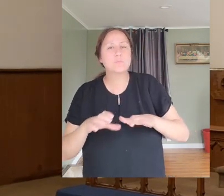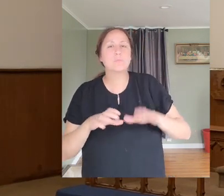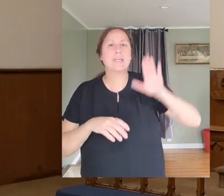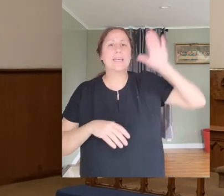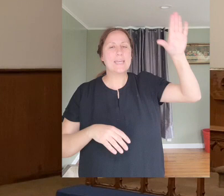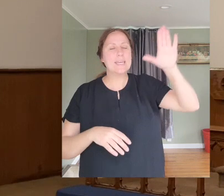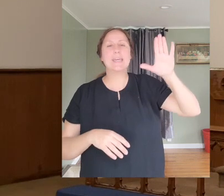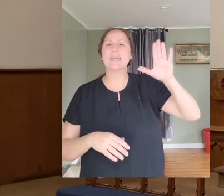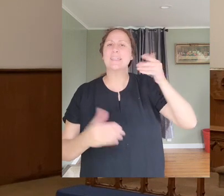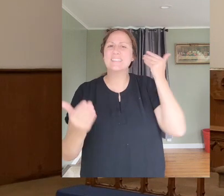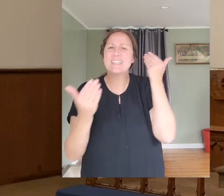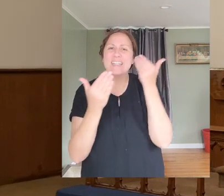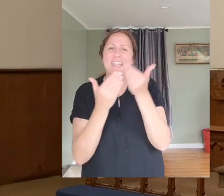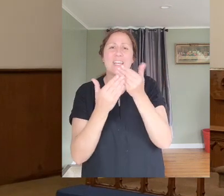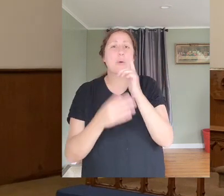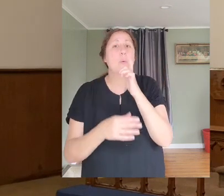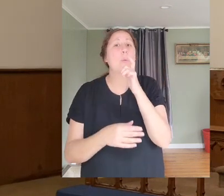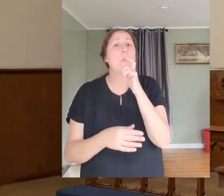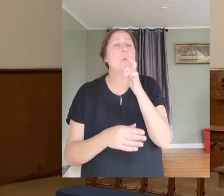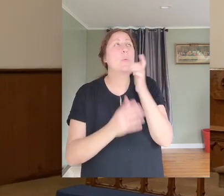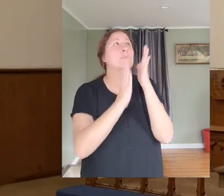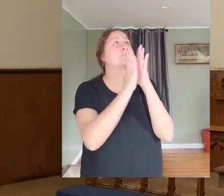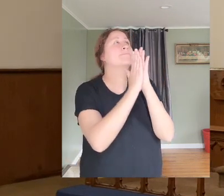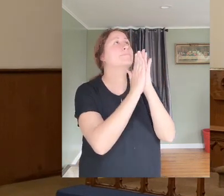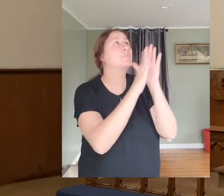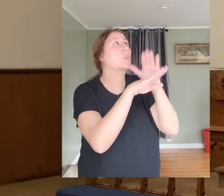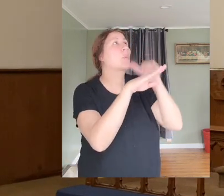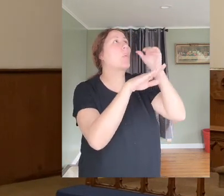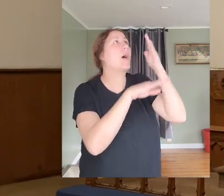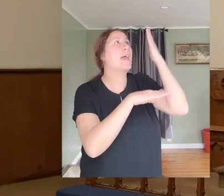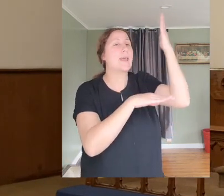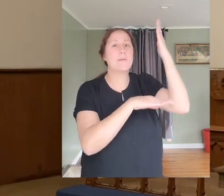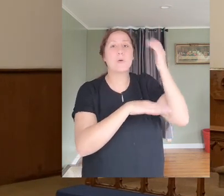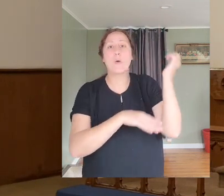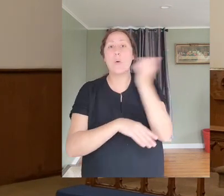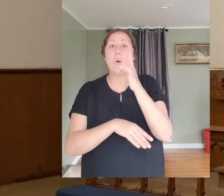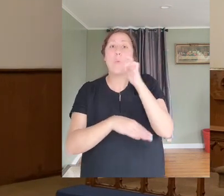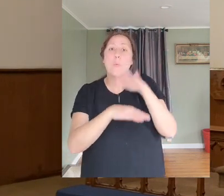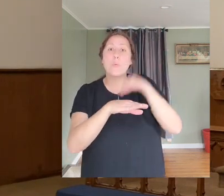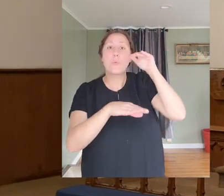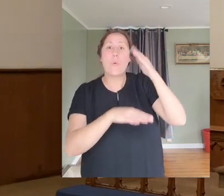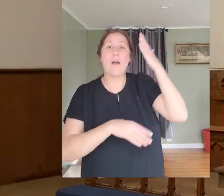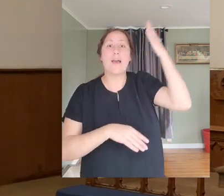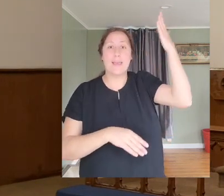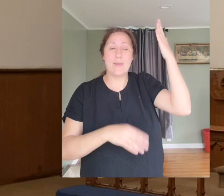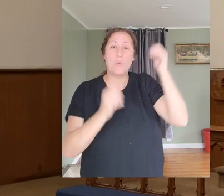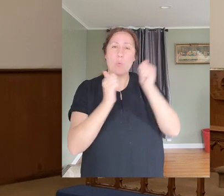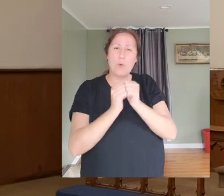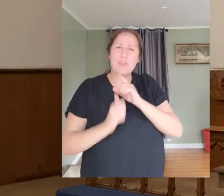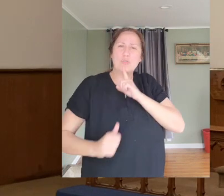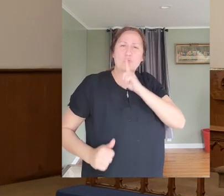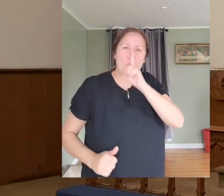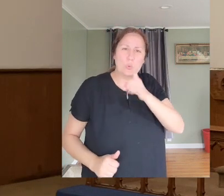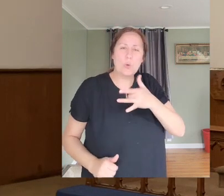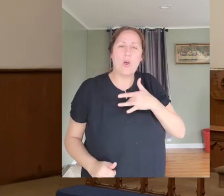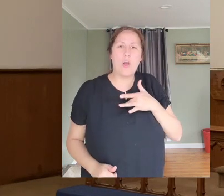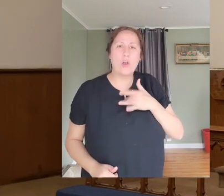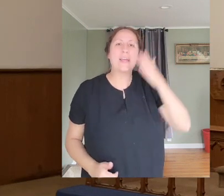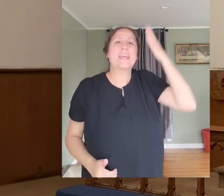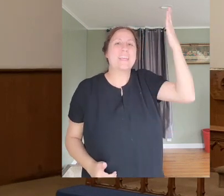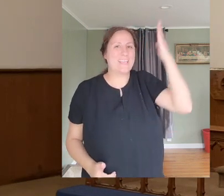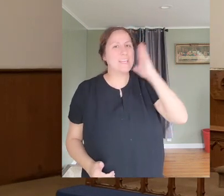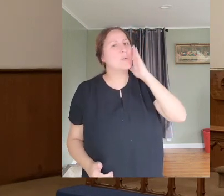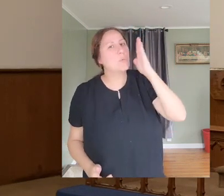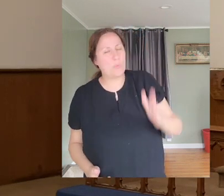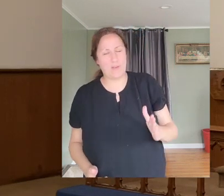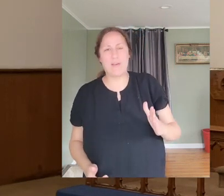to those who call on him, to all who call on him in truth. He will